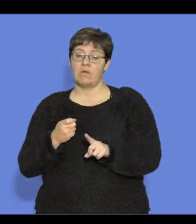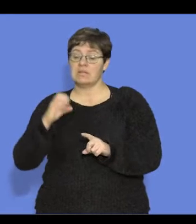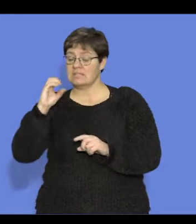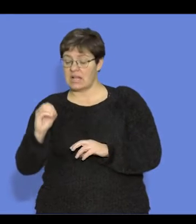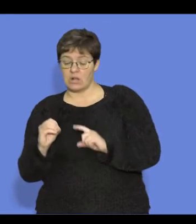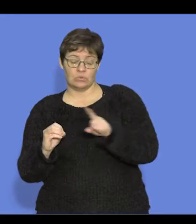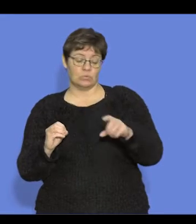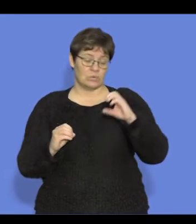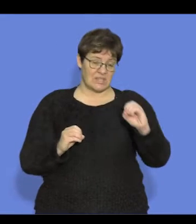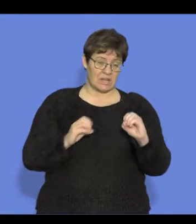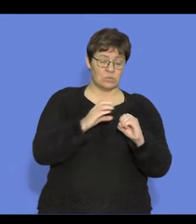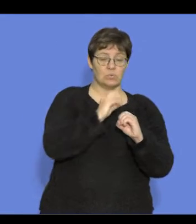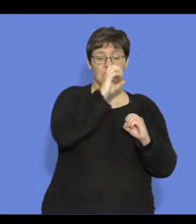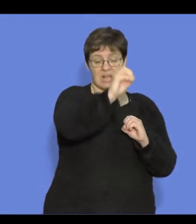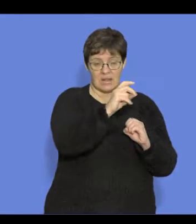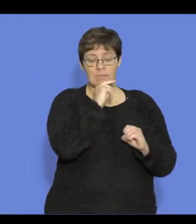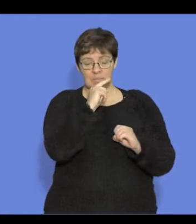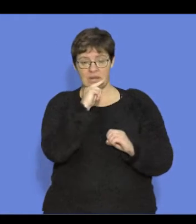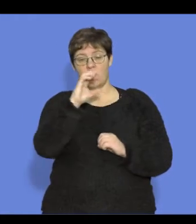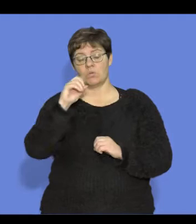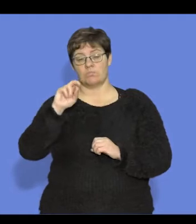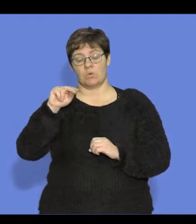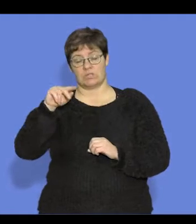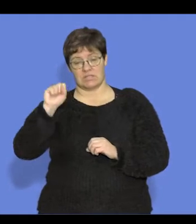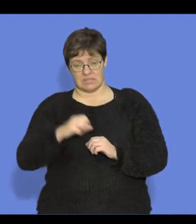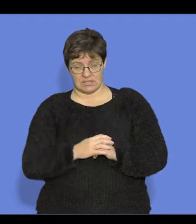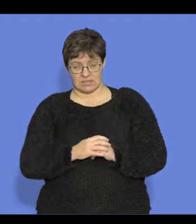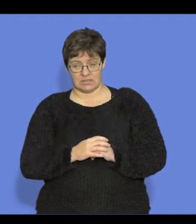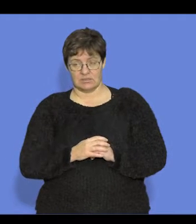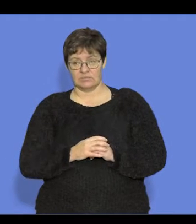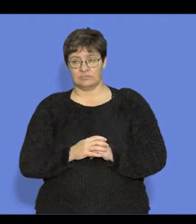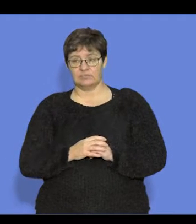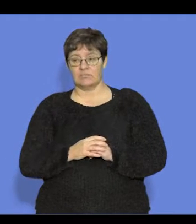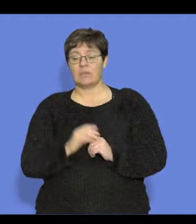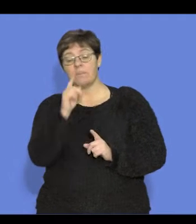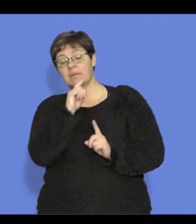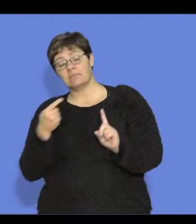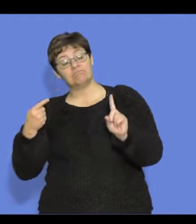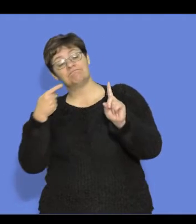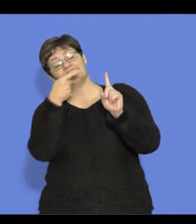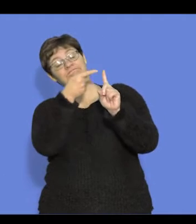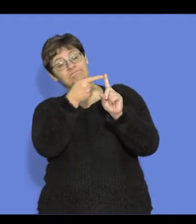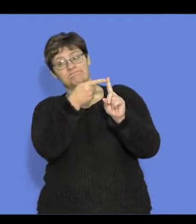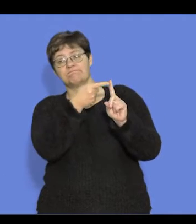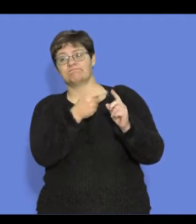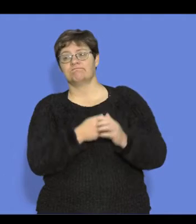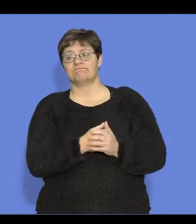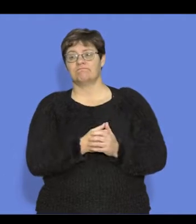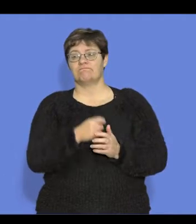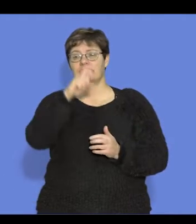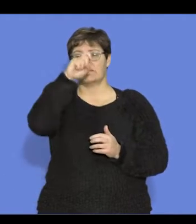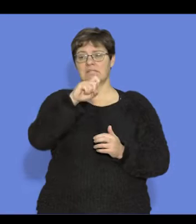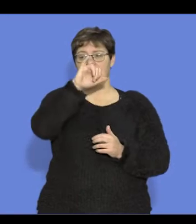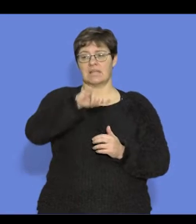to cell. It's got to get into the xylem here in